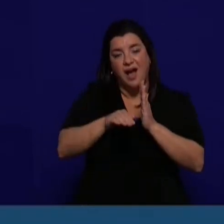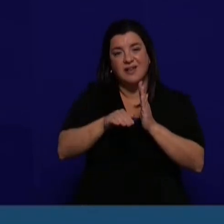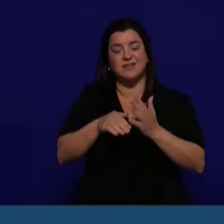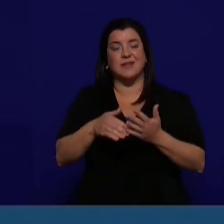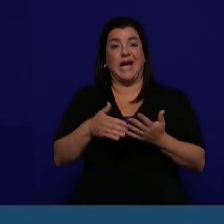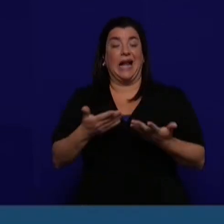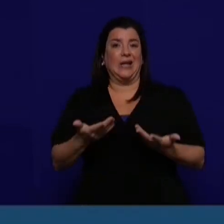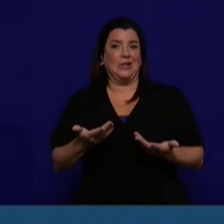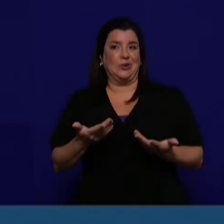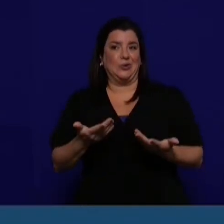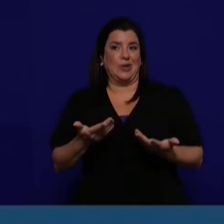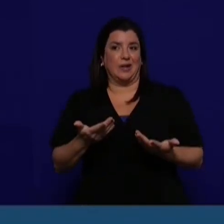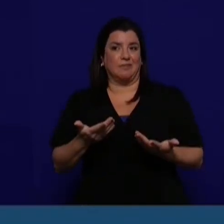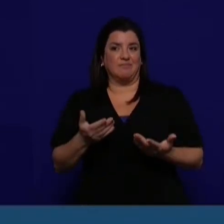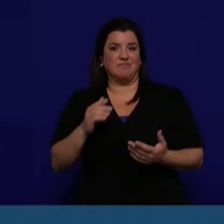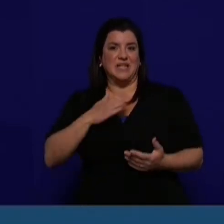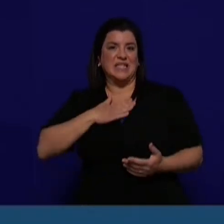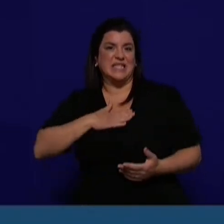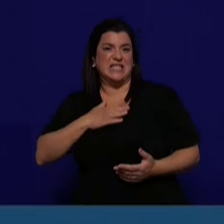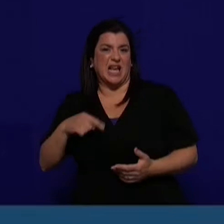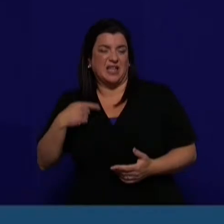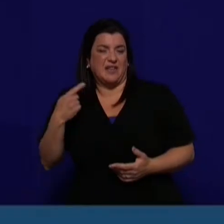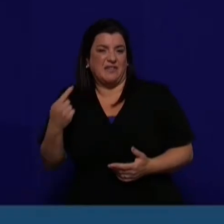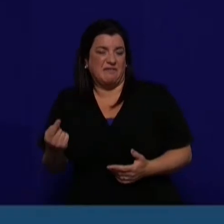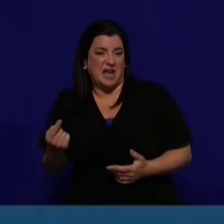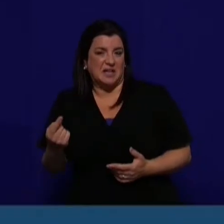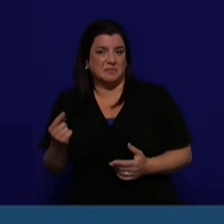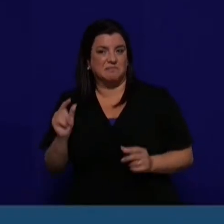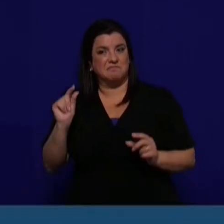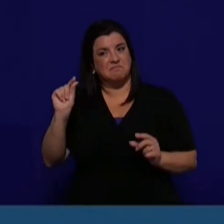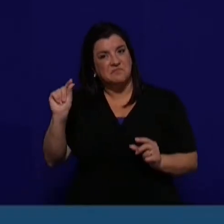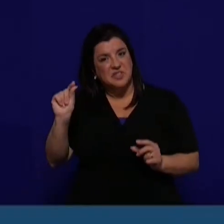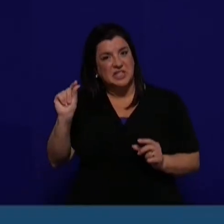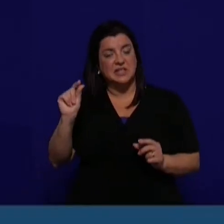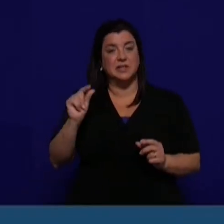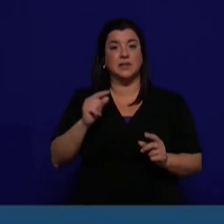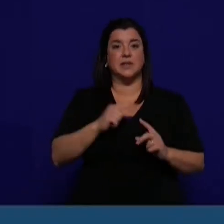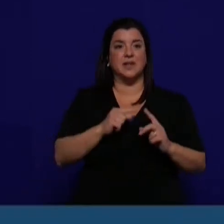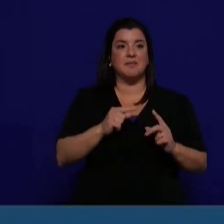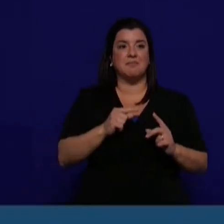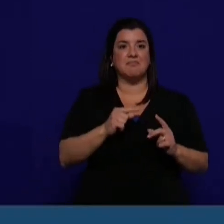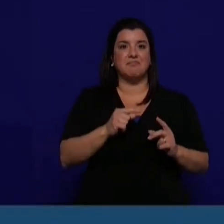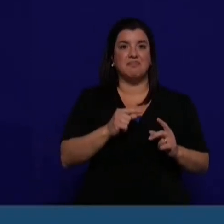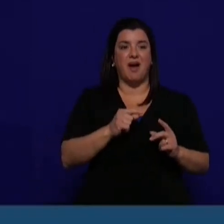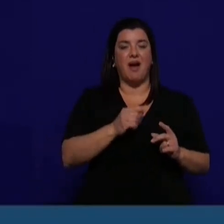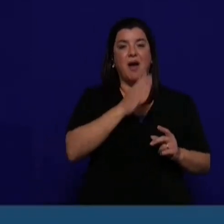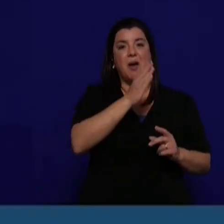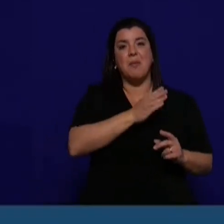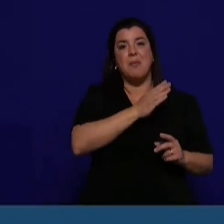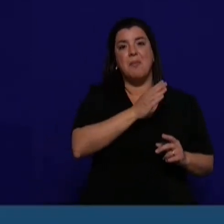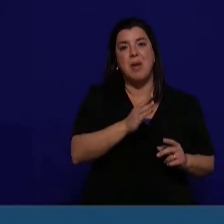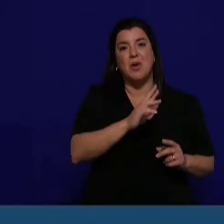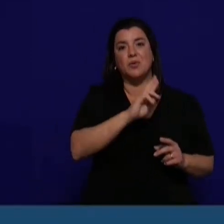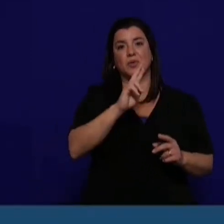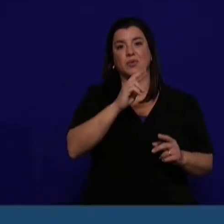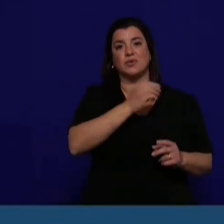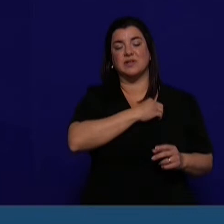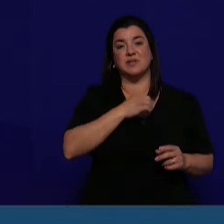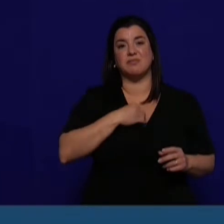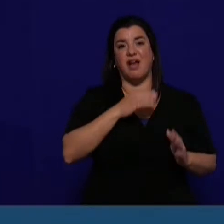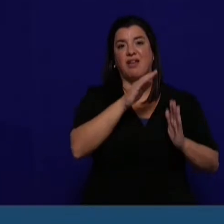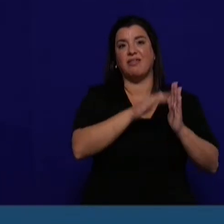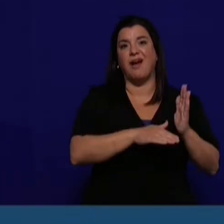dwar side effects anka skont lema li qalet li inti jista' jkollok side effects ta' blood clots li